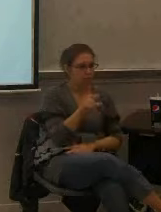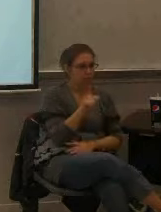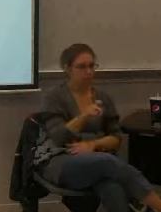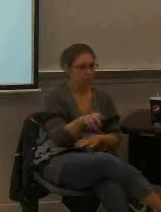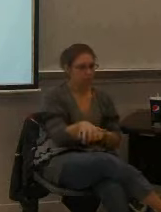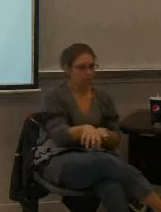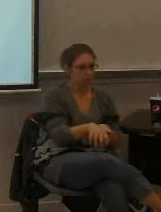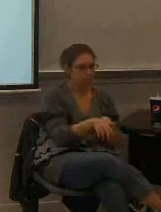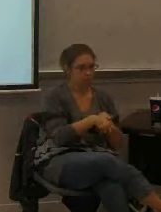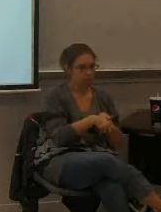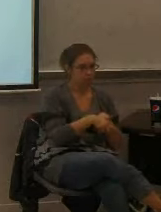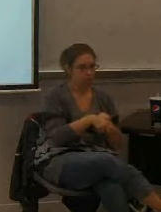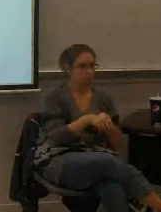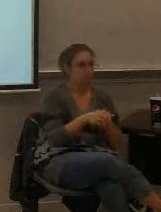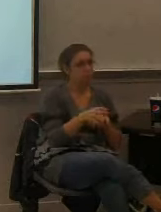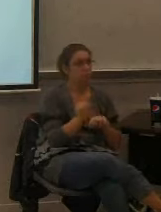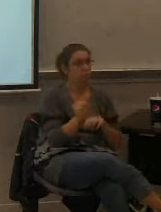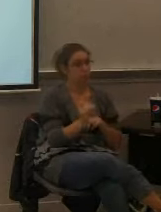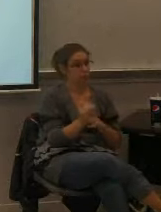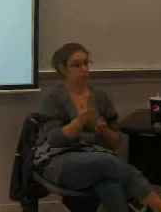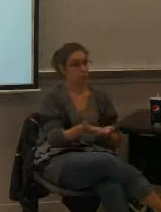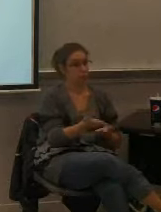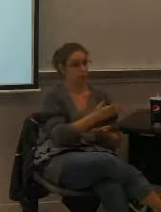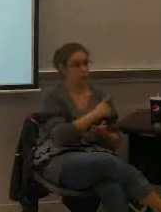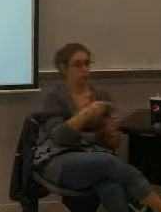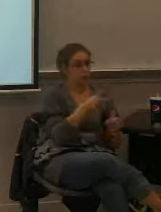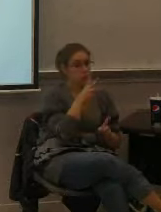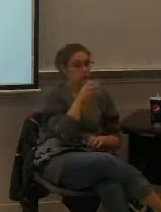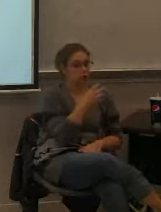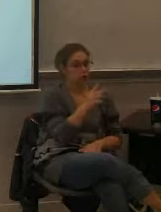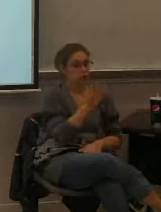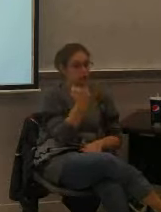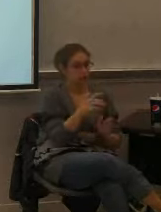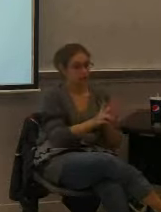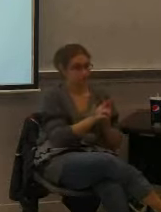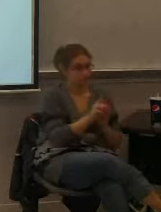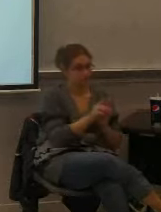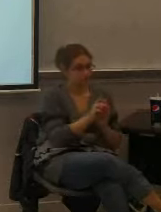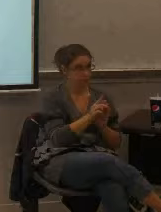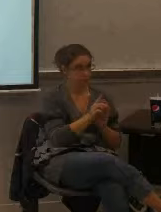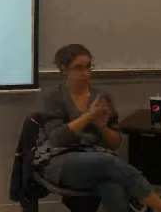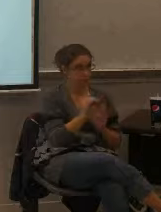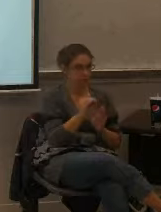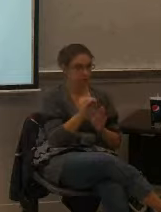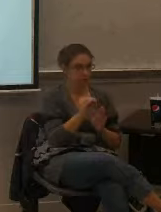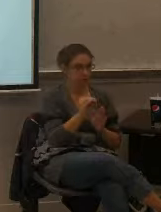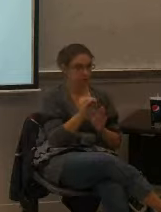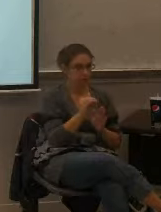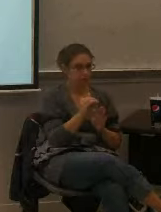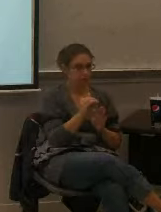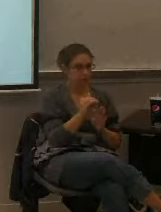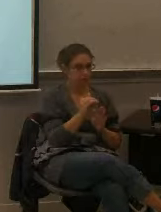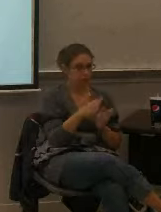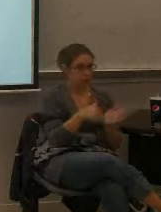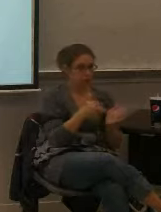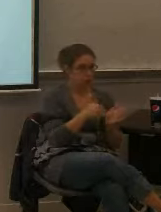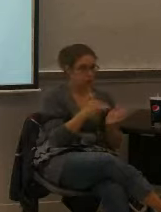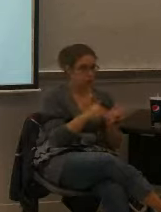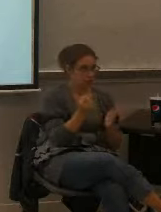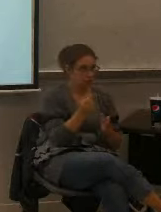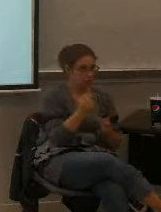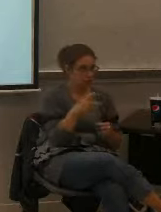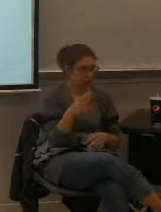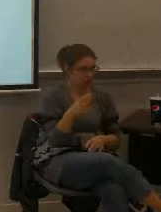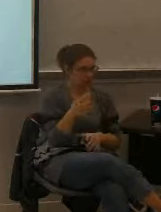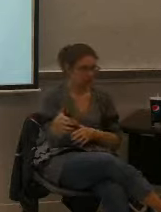So they basically went back prior to the time when the watershed was developed, and detergent containing phosphates were being dumped into